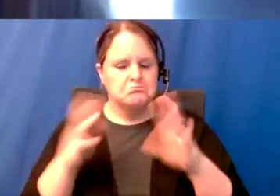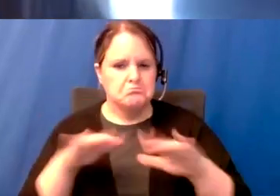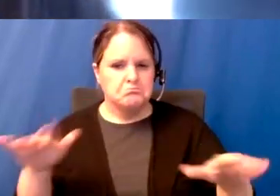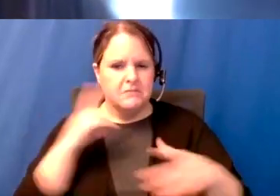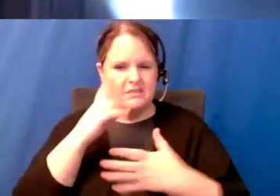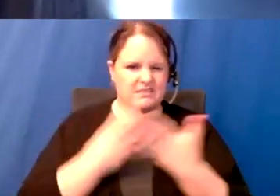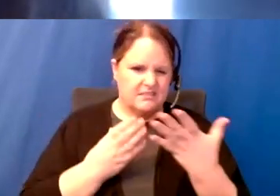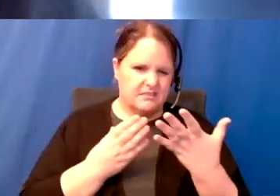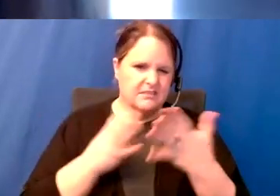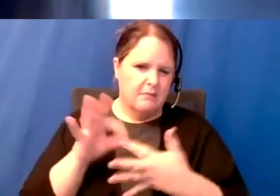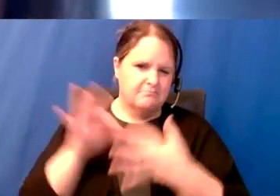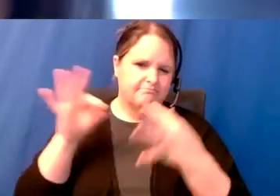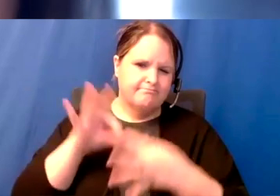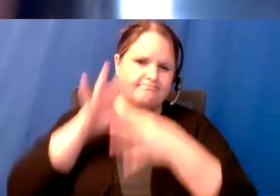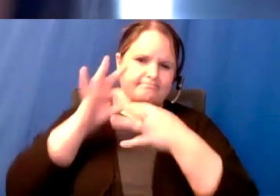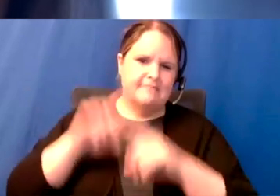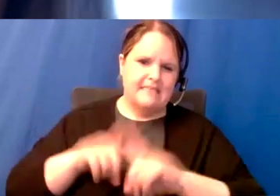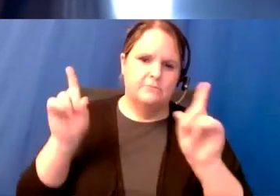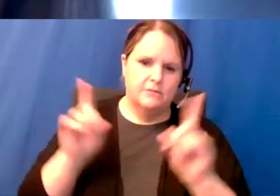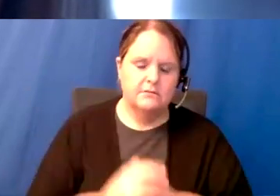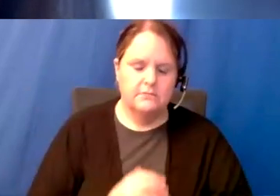are some exceptions there.